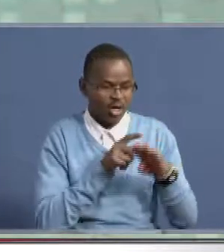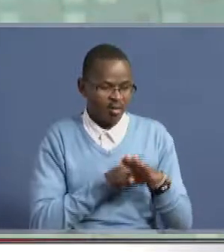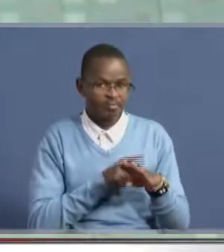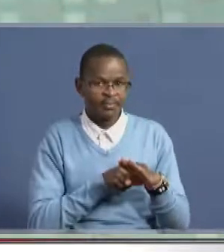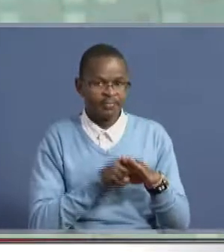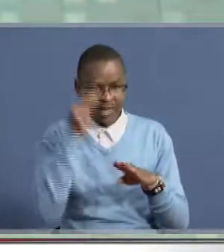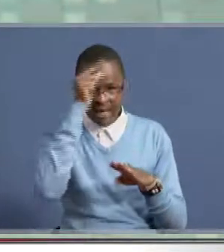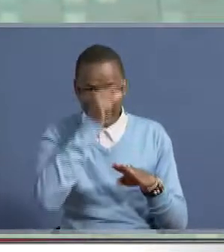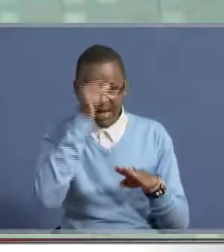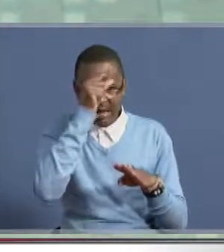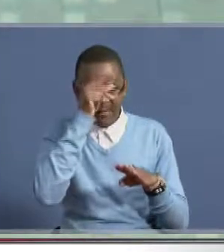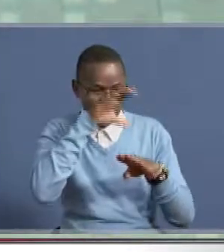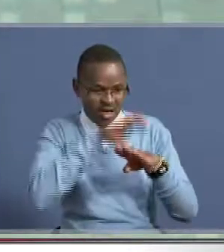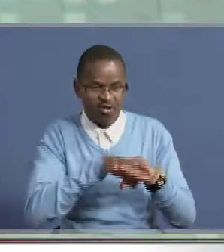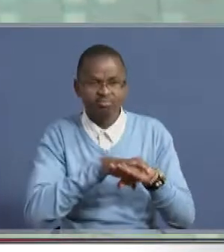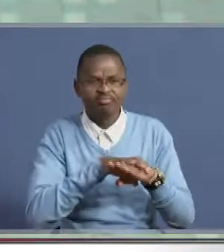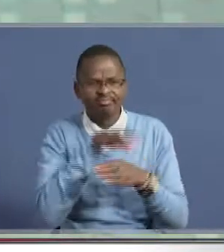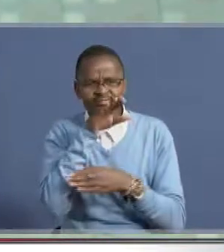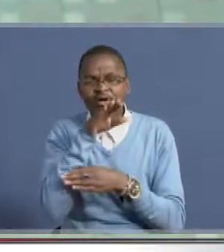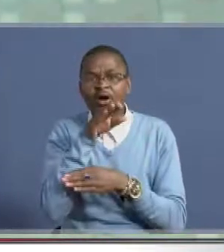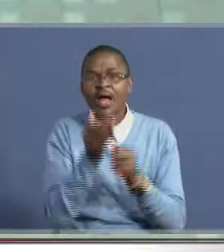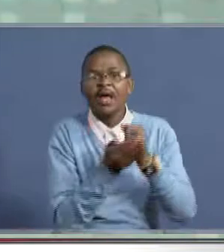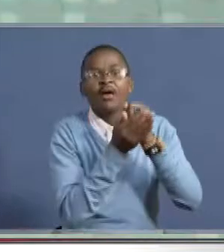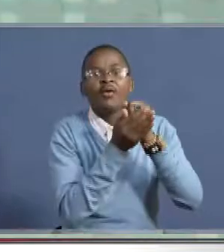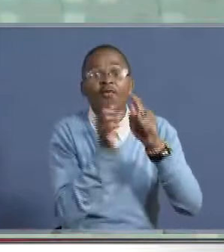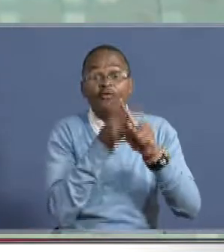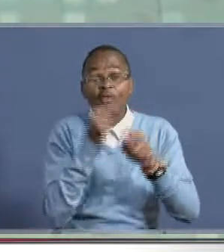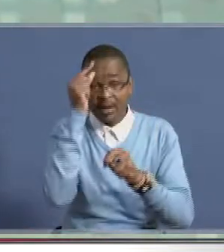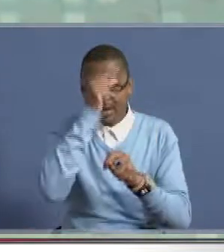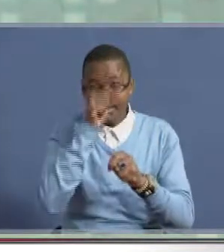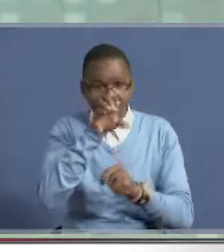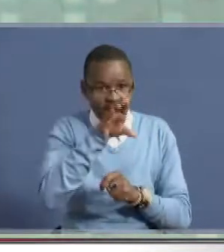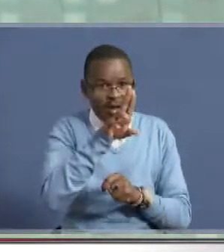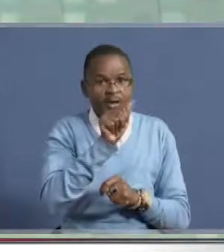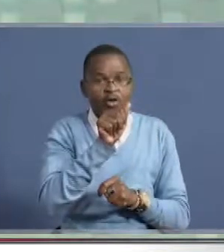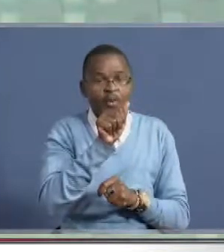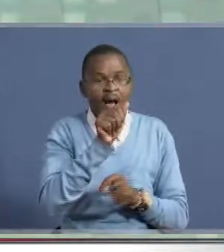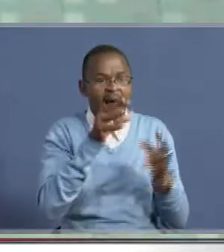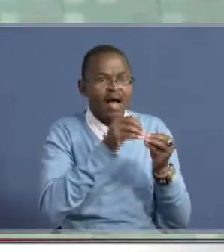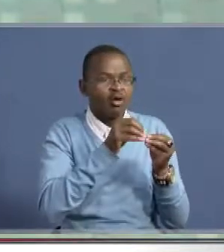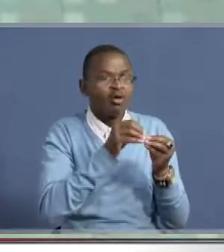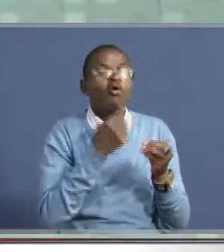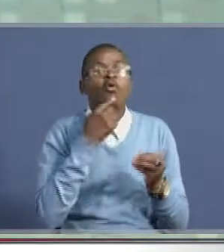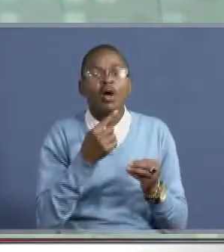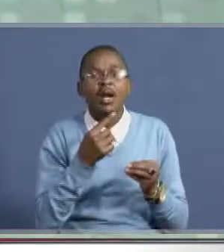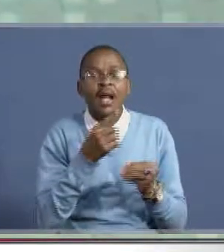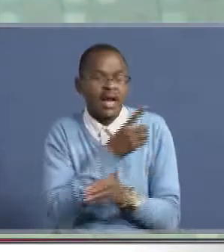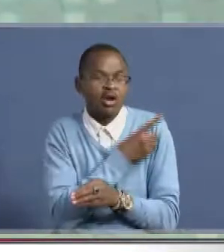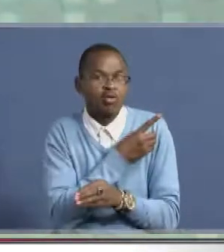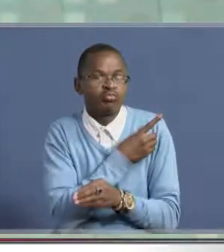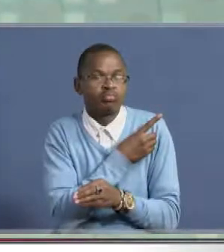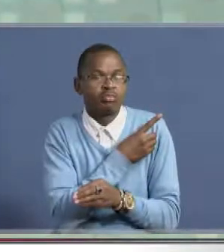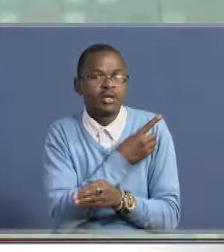times. The government reached out to seek help from the government of Cuba, and just recently a total of 100 Cuban